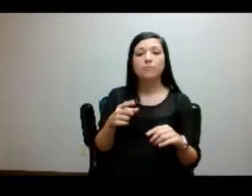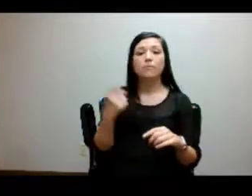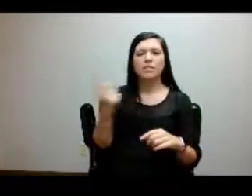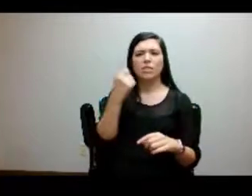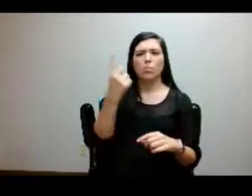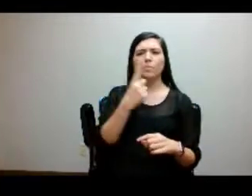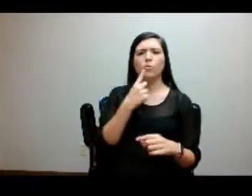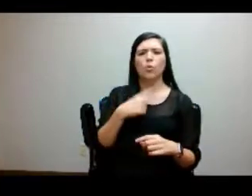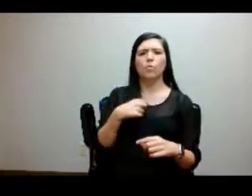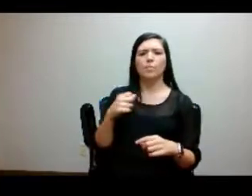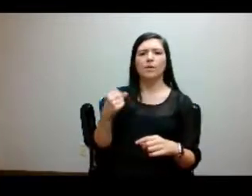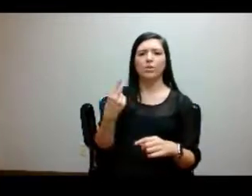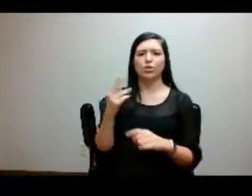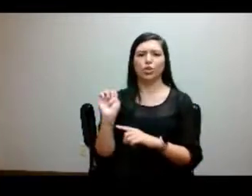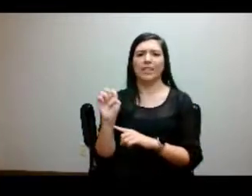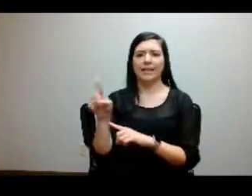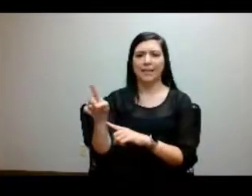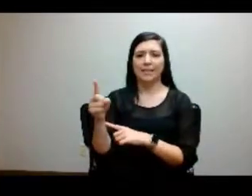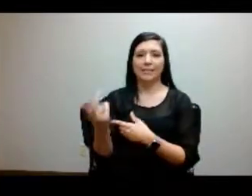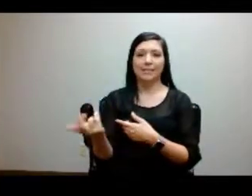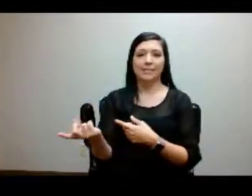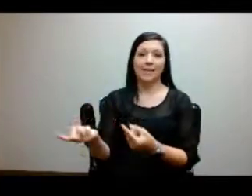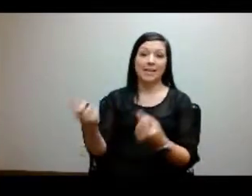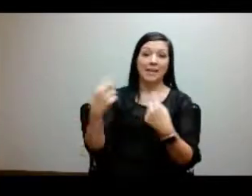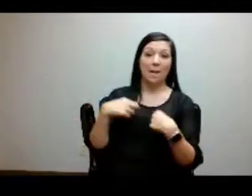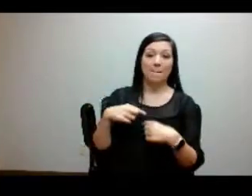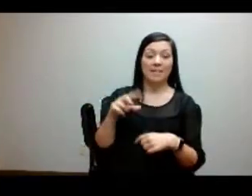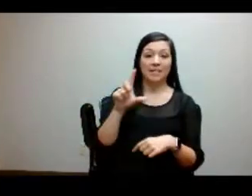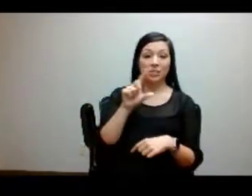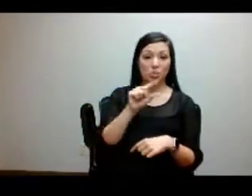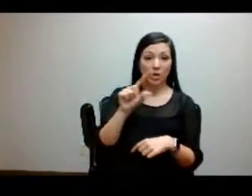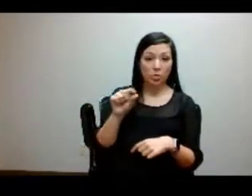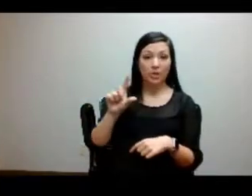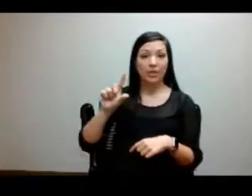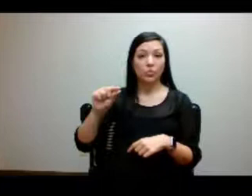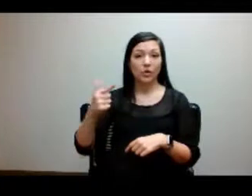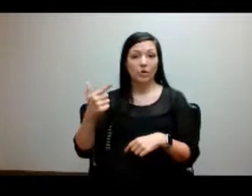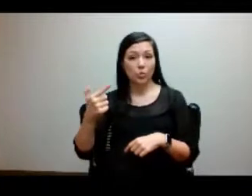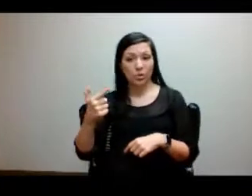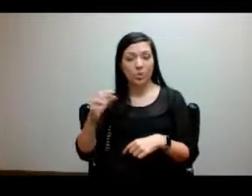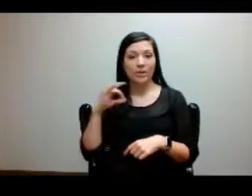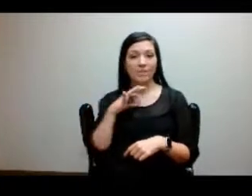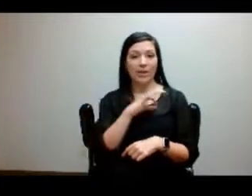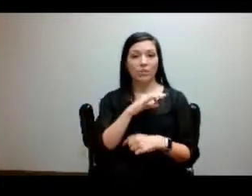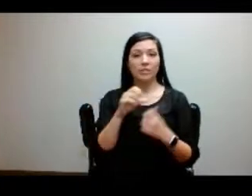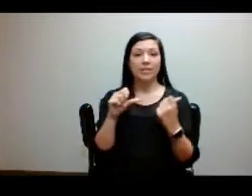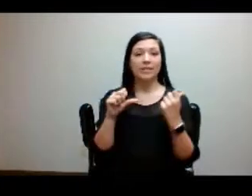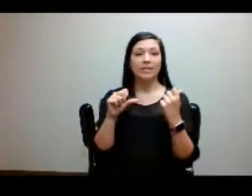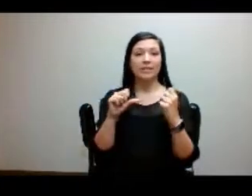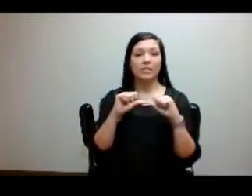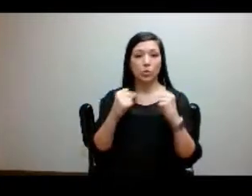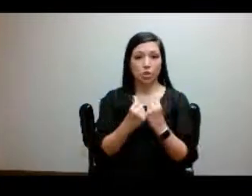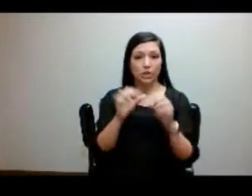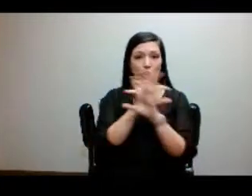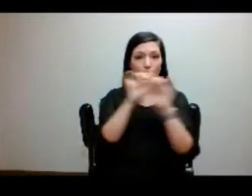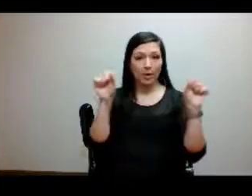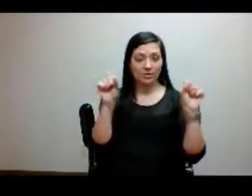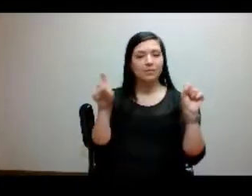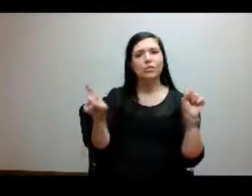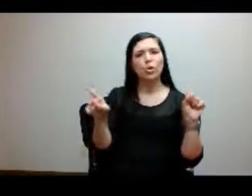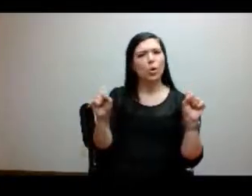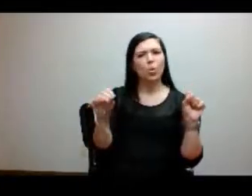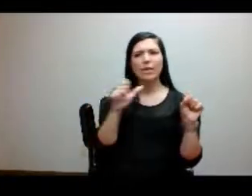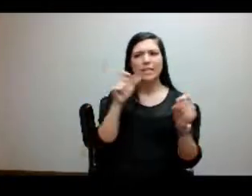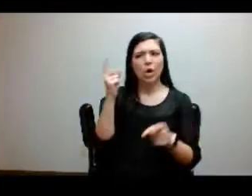me that she is the incoming 2020-2021 Faculty Association President. So it would not be right for